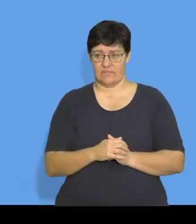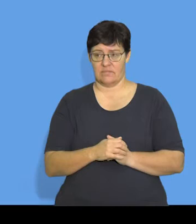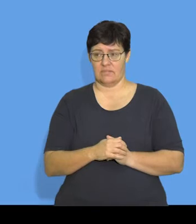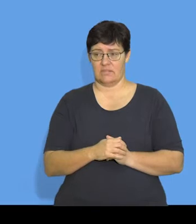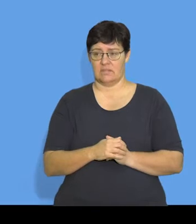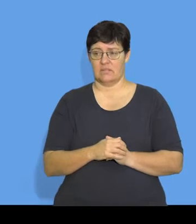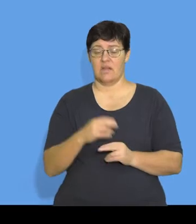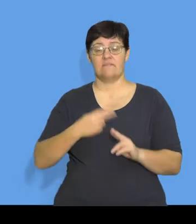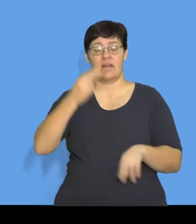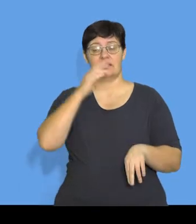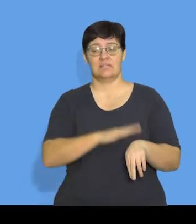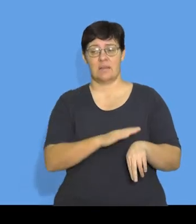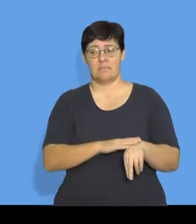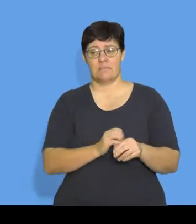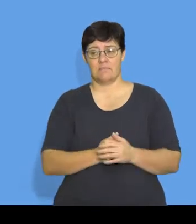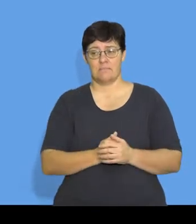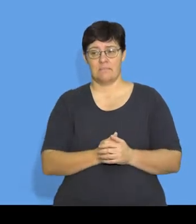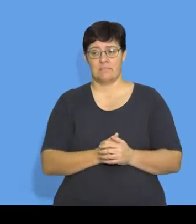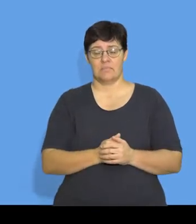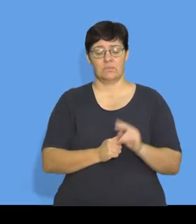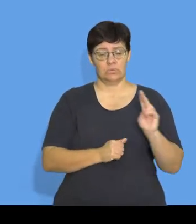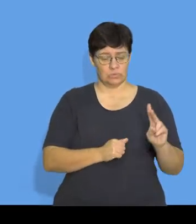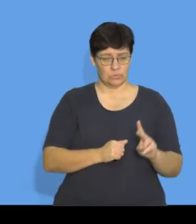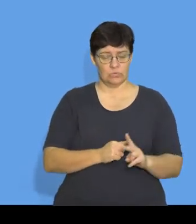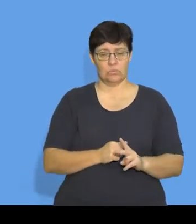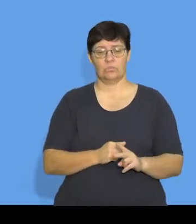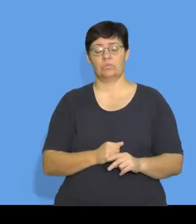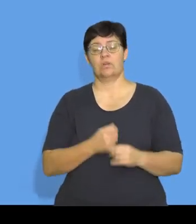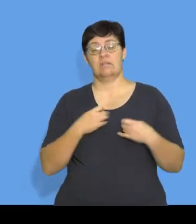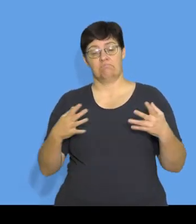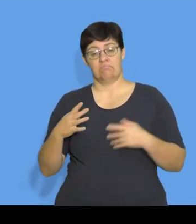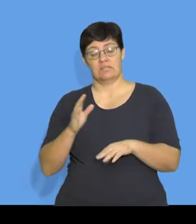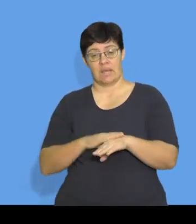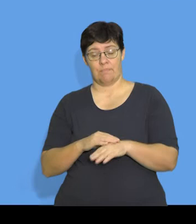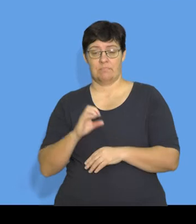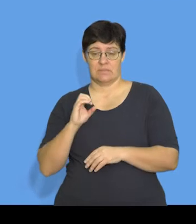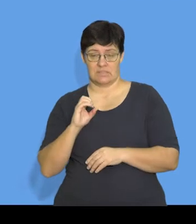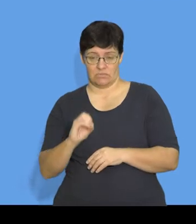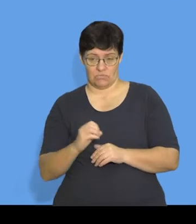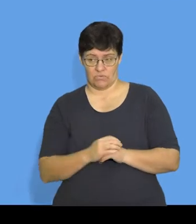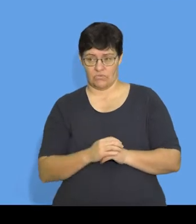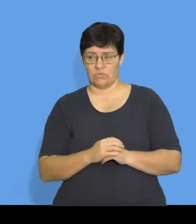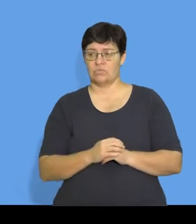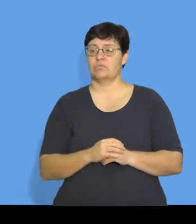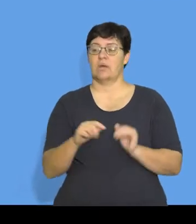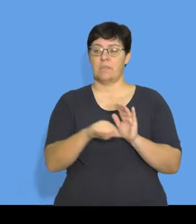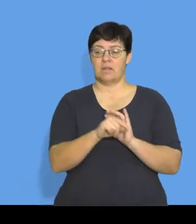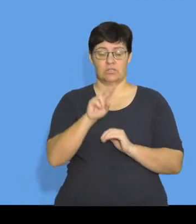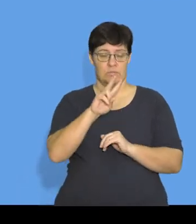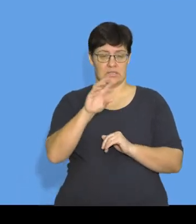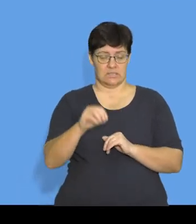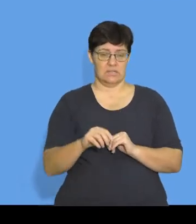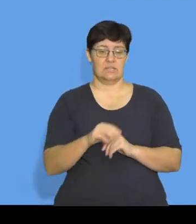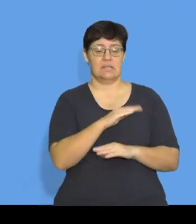Final time 2, initial time 0. So I get minus 20 divided by